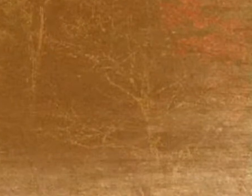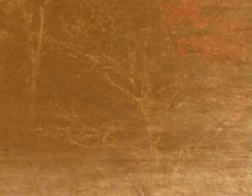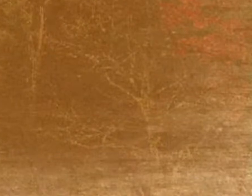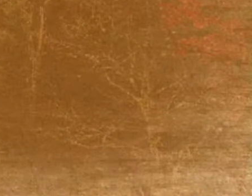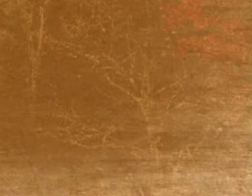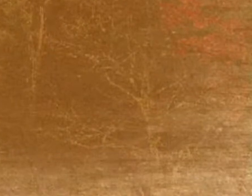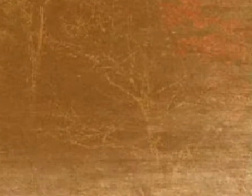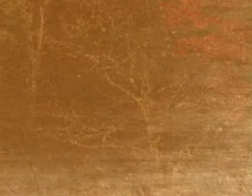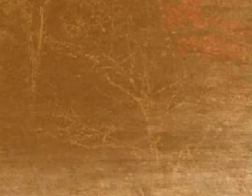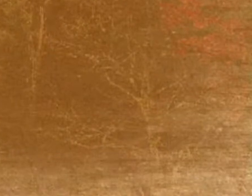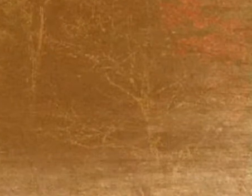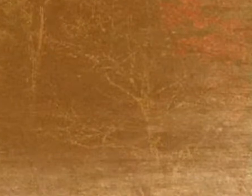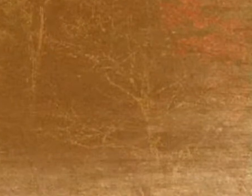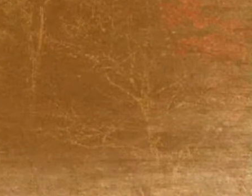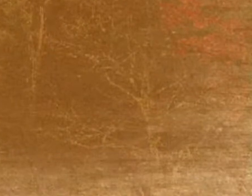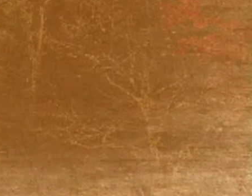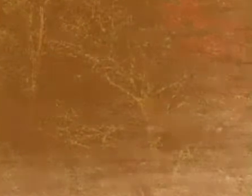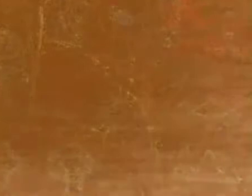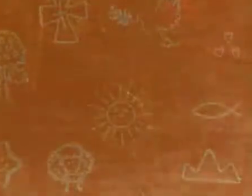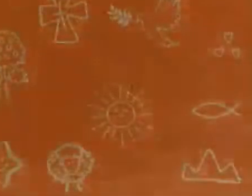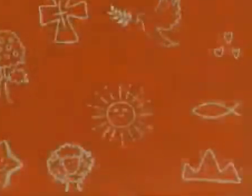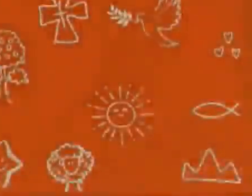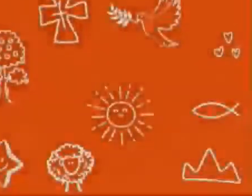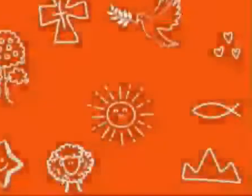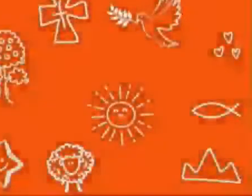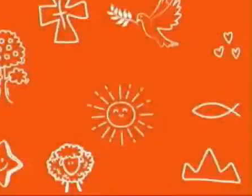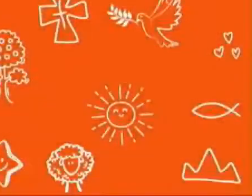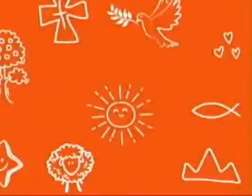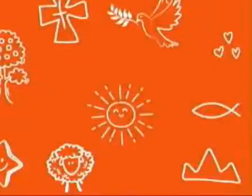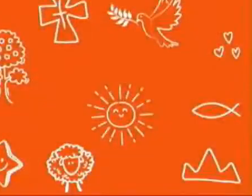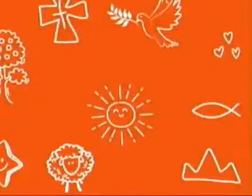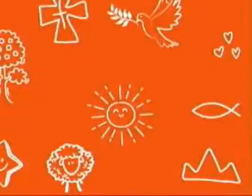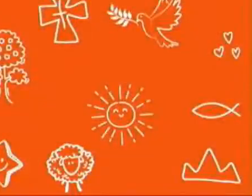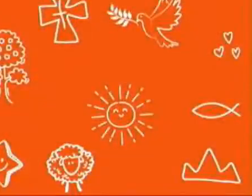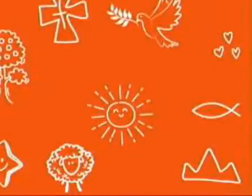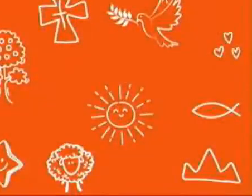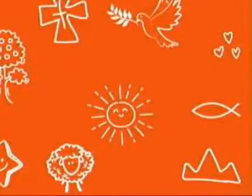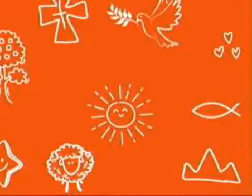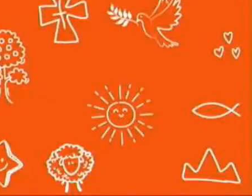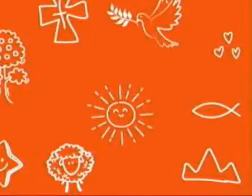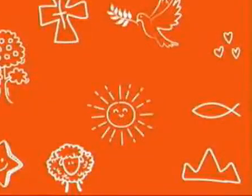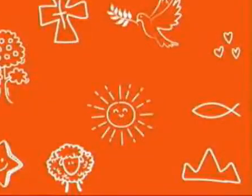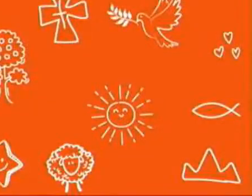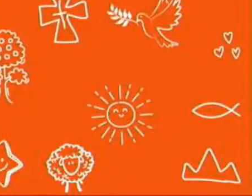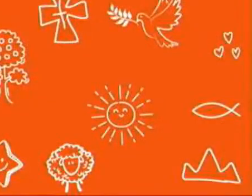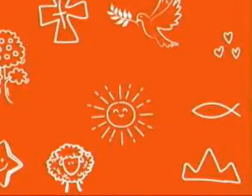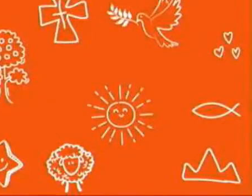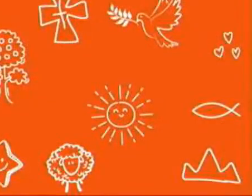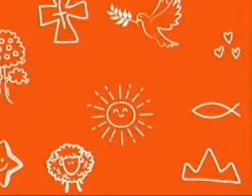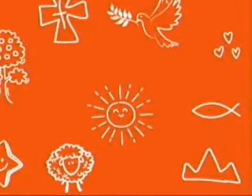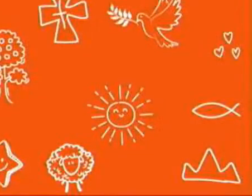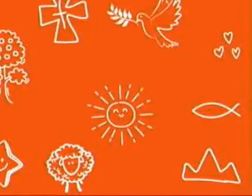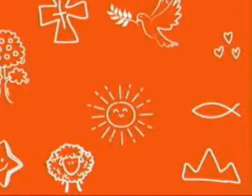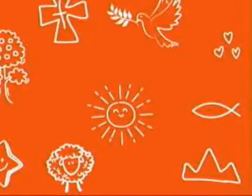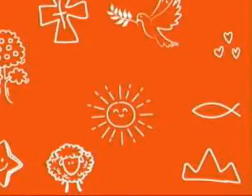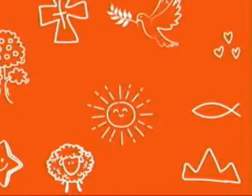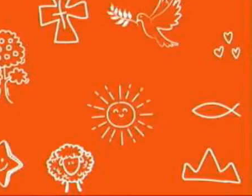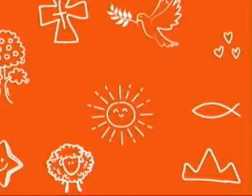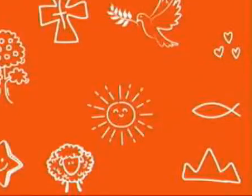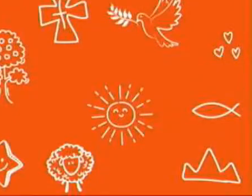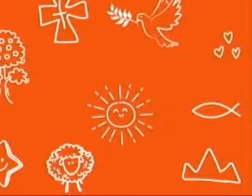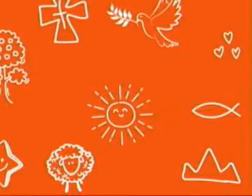Emma. We think you're going to love it here and find some really good friends, like me. Let's meet some of them now, like